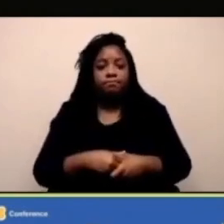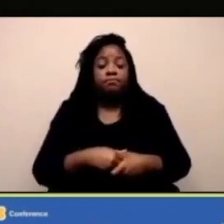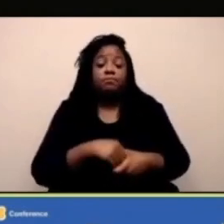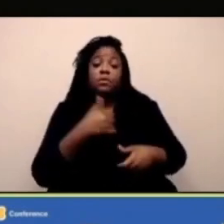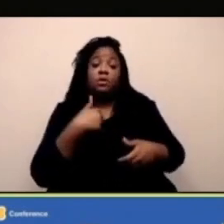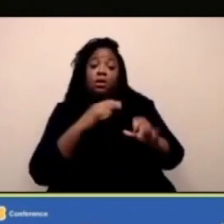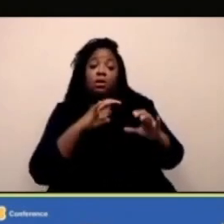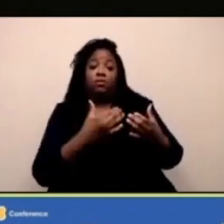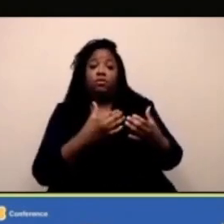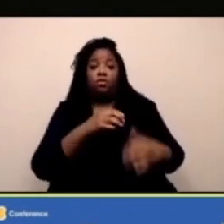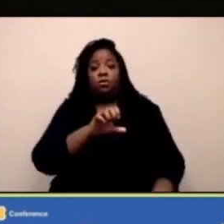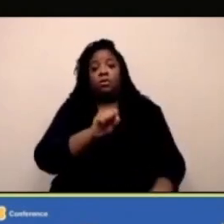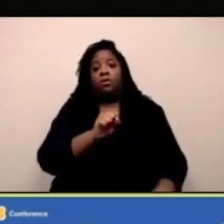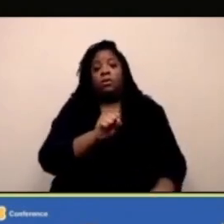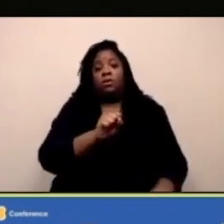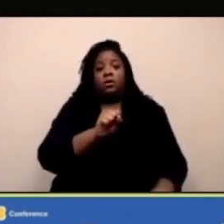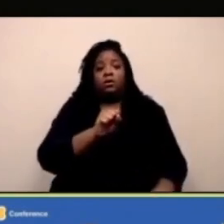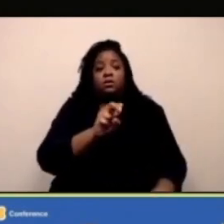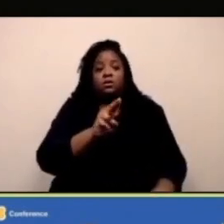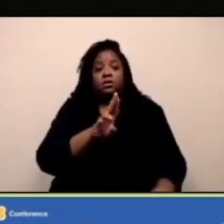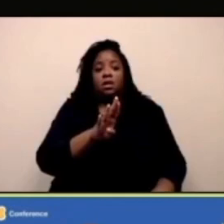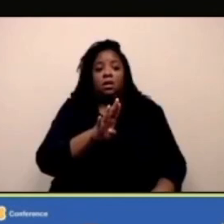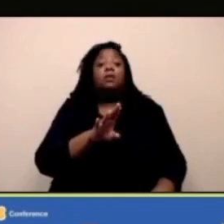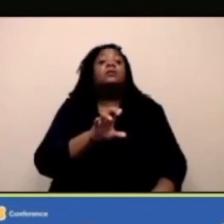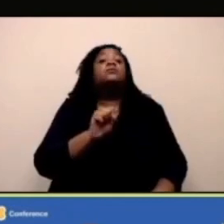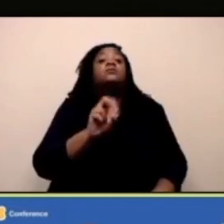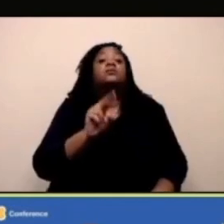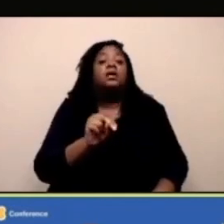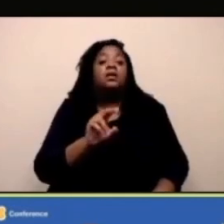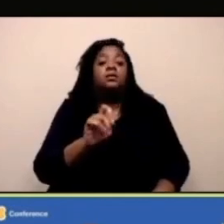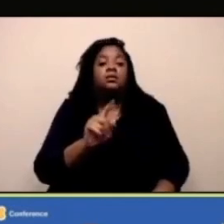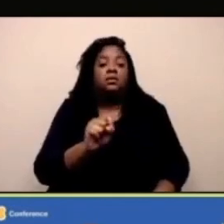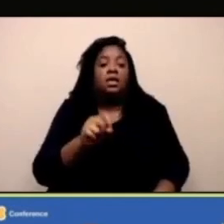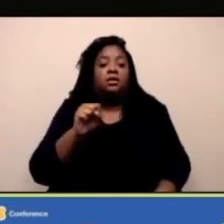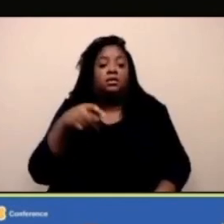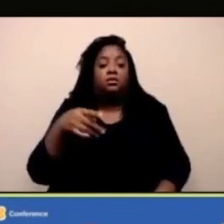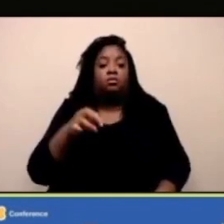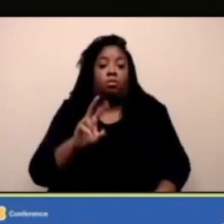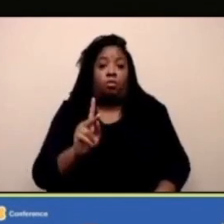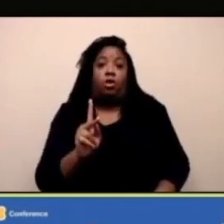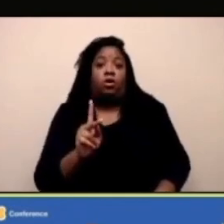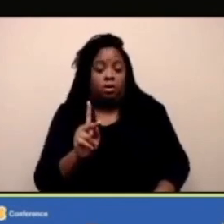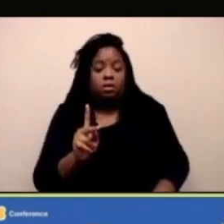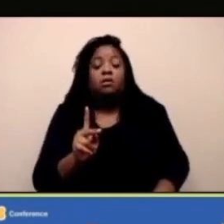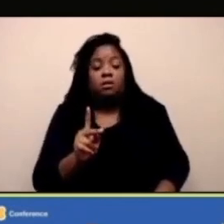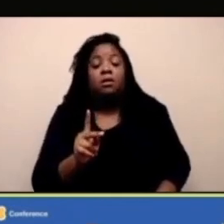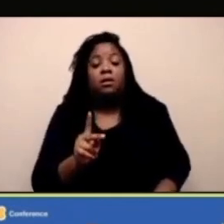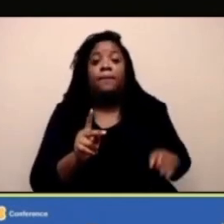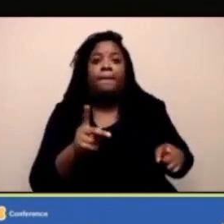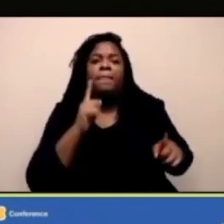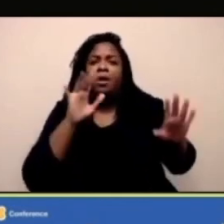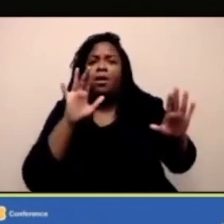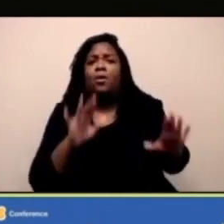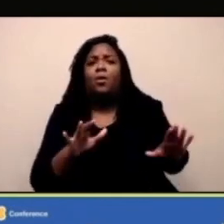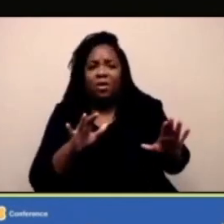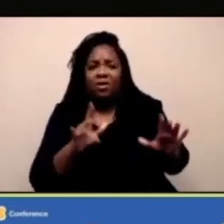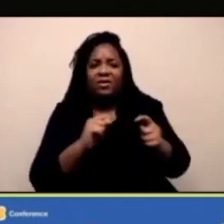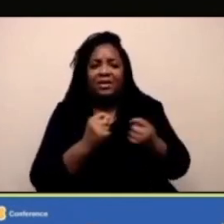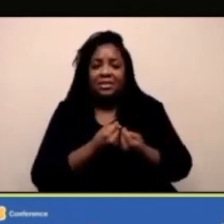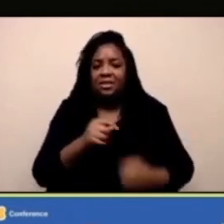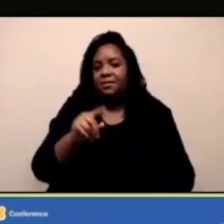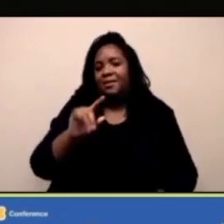called Sunset Spark here in New York City and Sunset Park. Wonderful team, Galen and